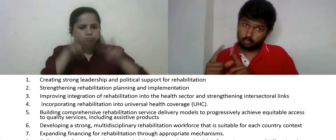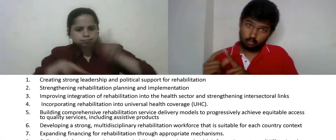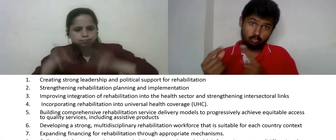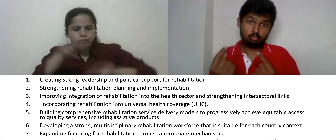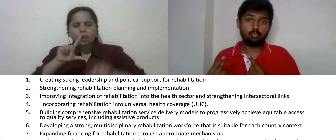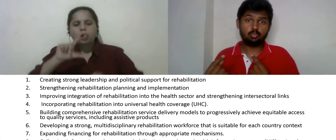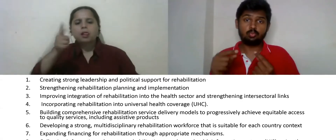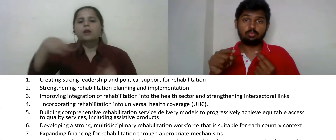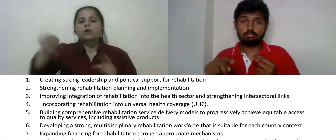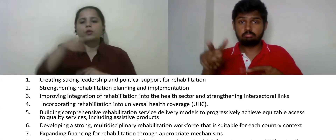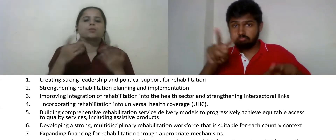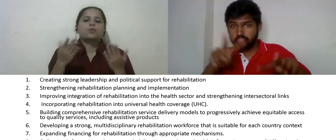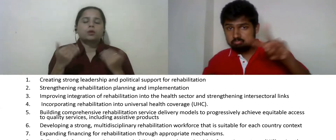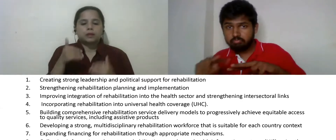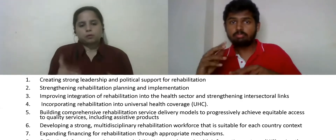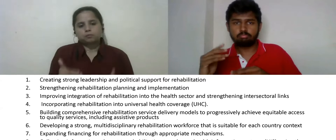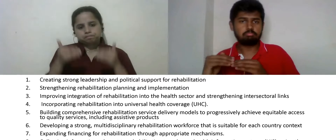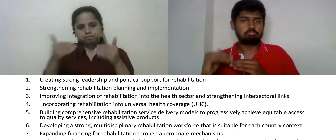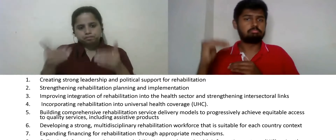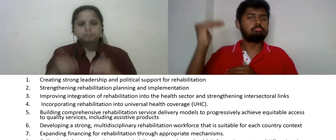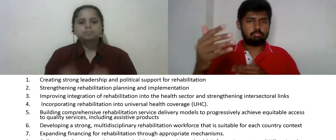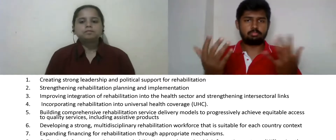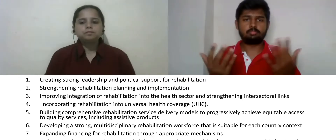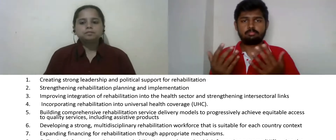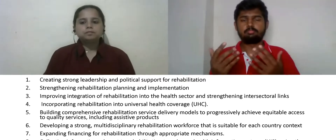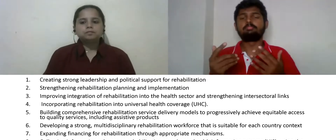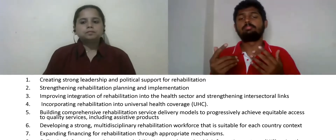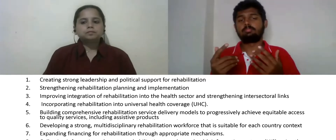see that. Let's move forward.